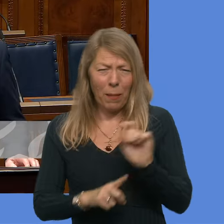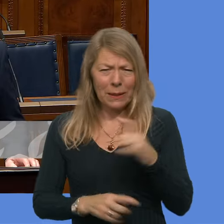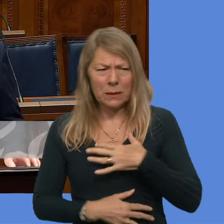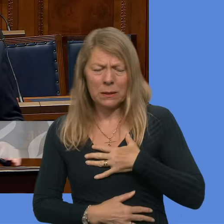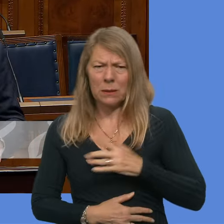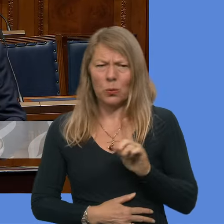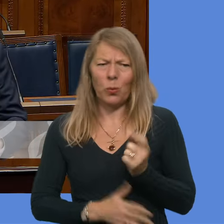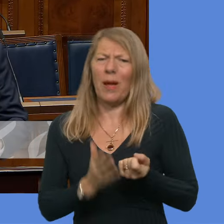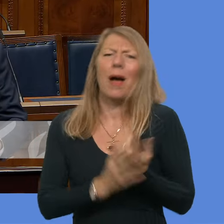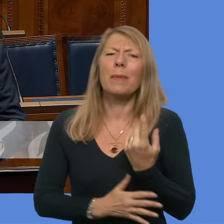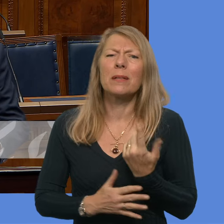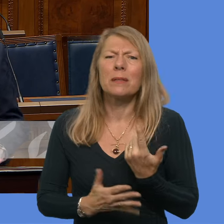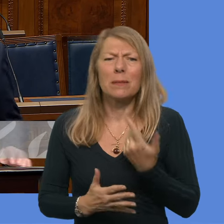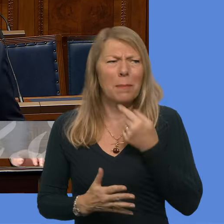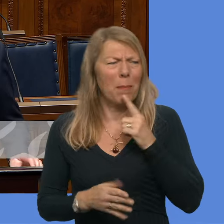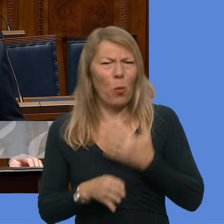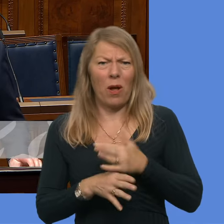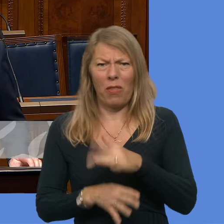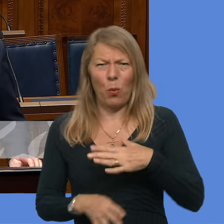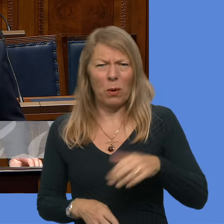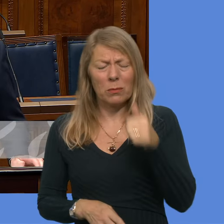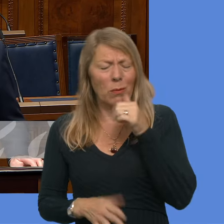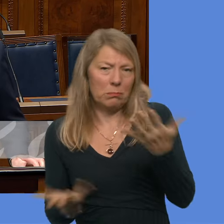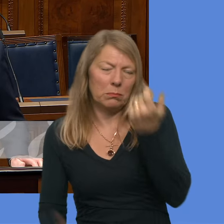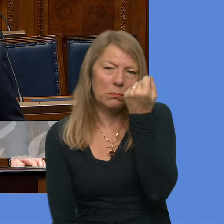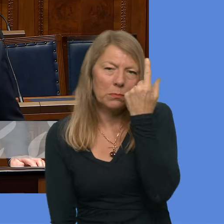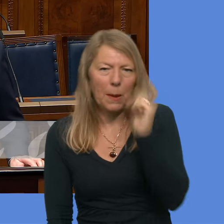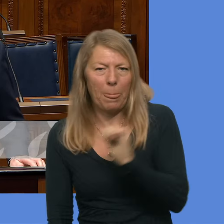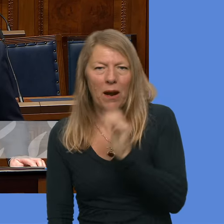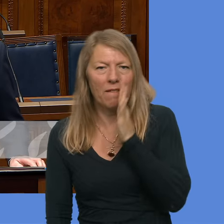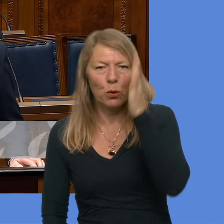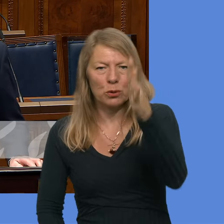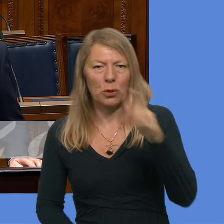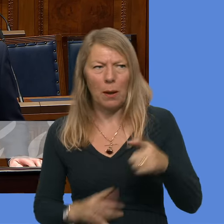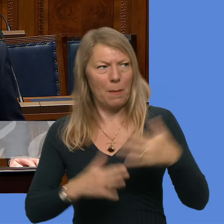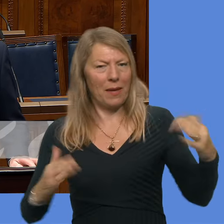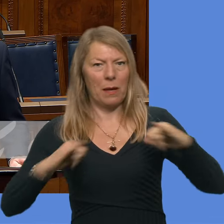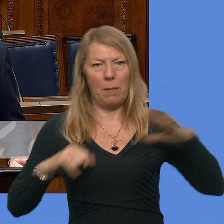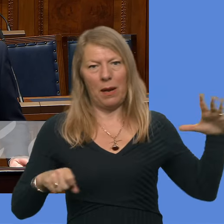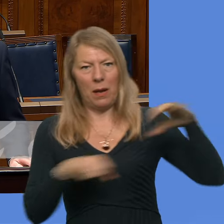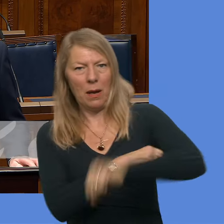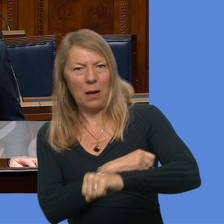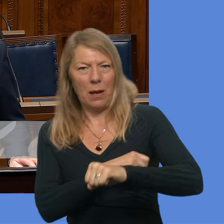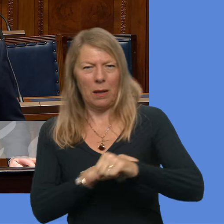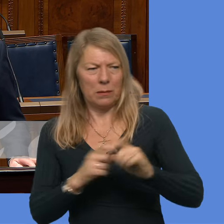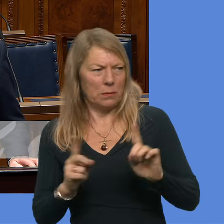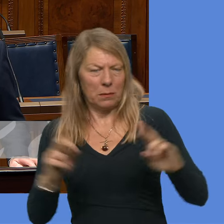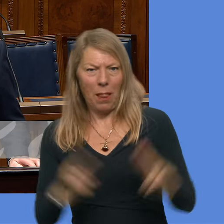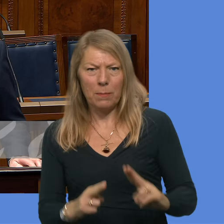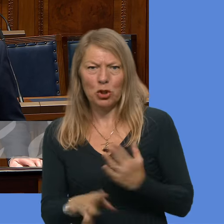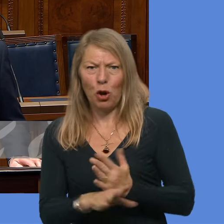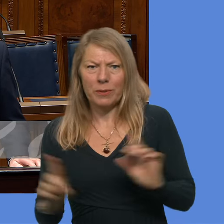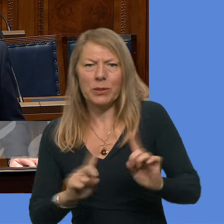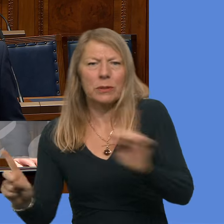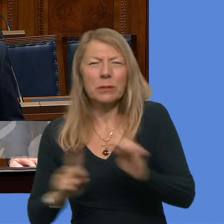are entitled to be concerned about their own future in relation to that. And obviously our intent is to try and ensure the support for